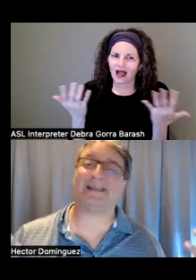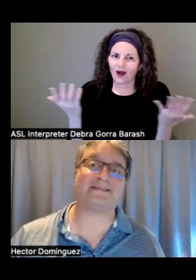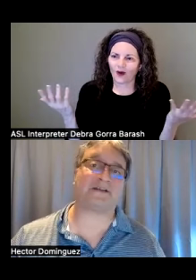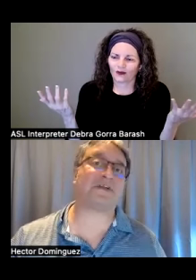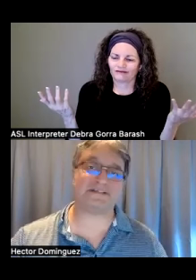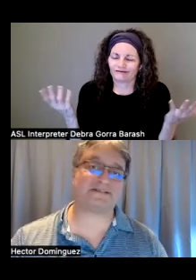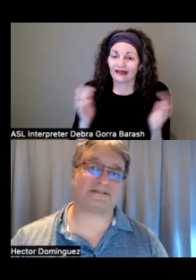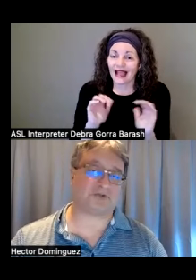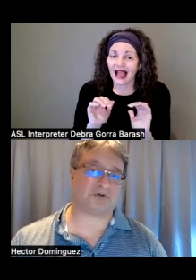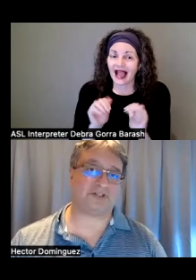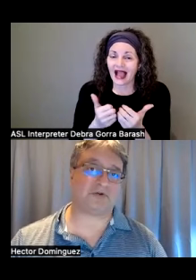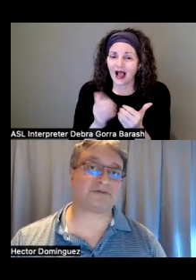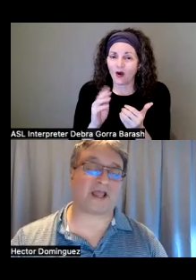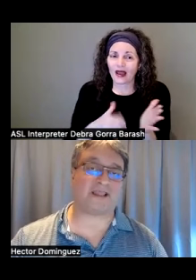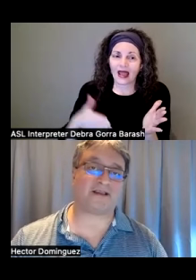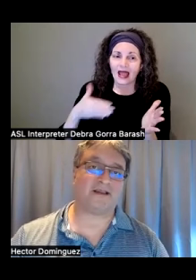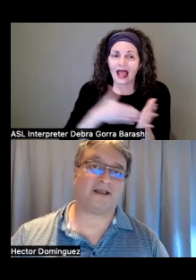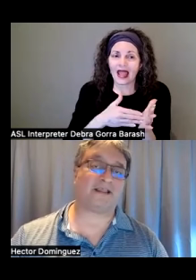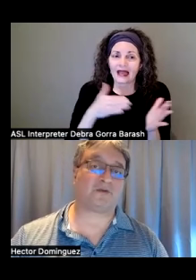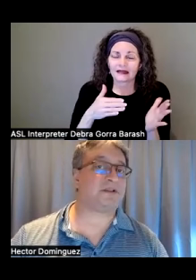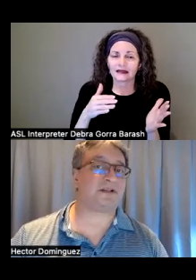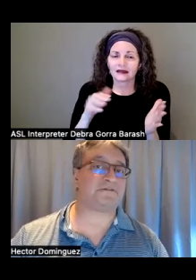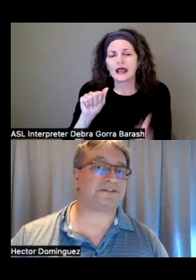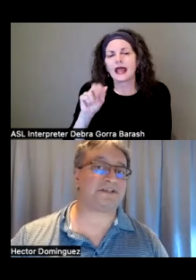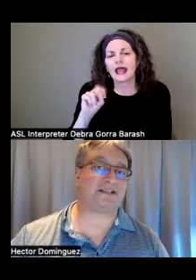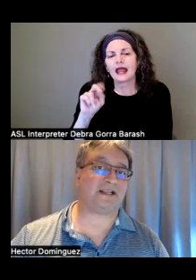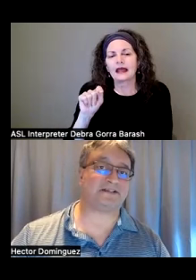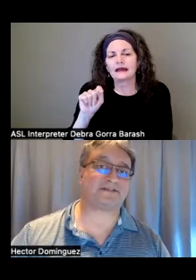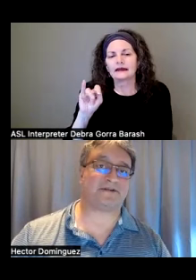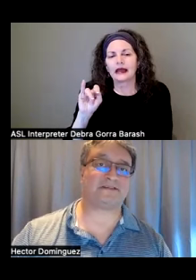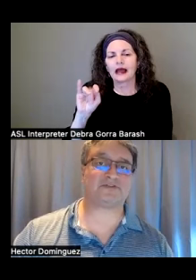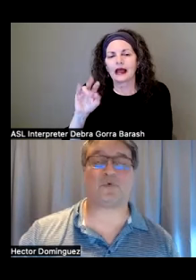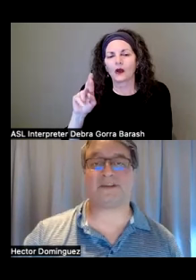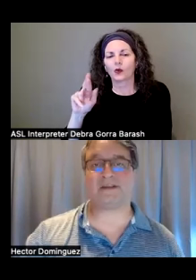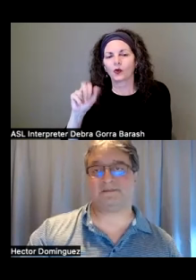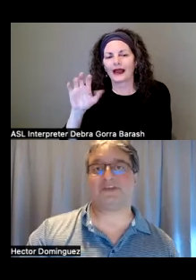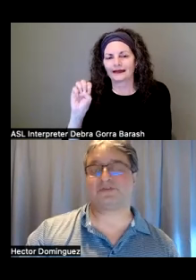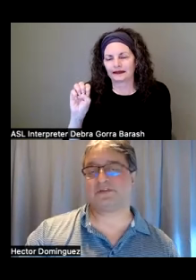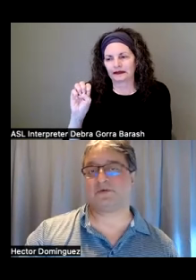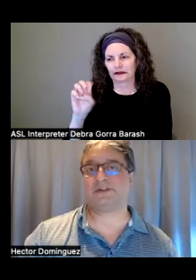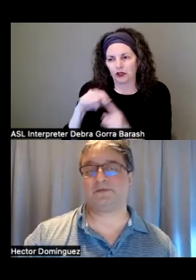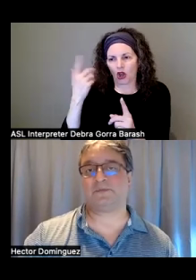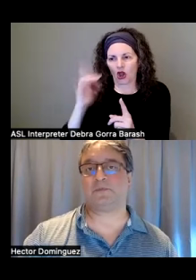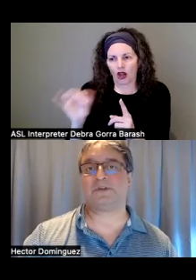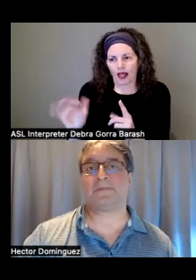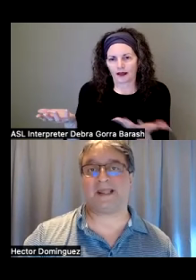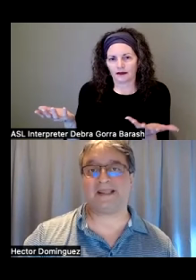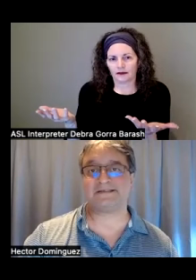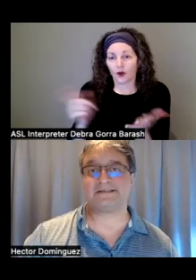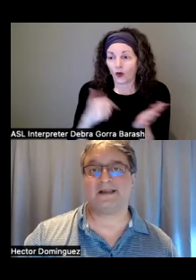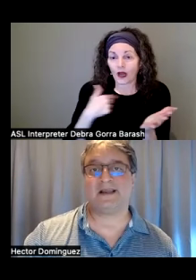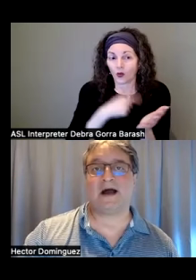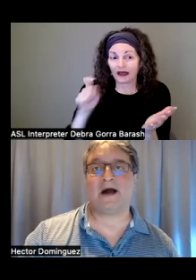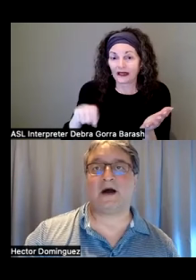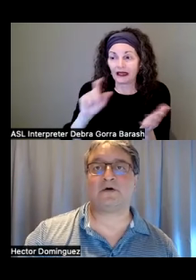how an anti-racist technology looks like, including artificial intelligence, right? So what are the measures that we need to put in